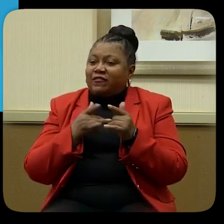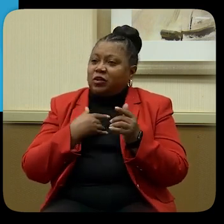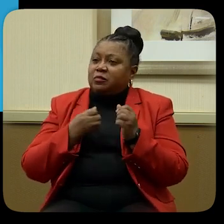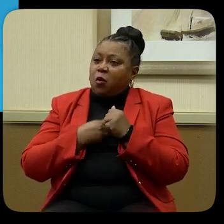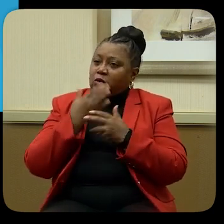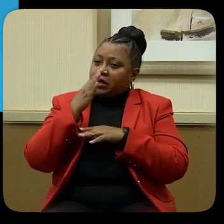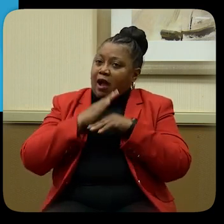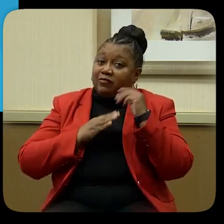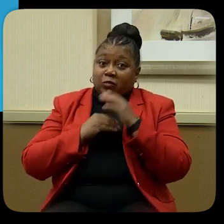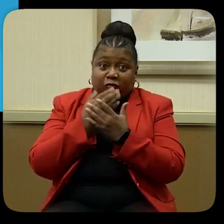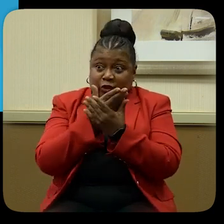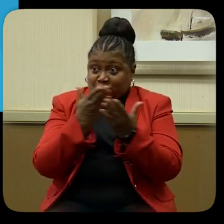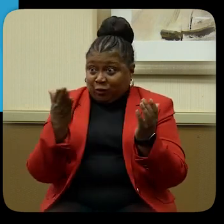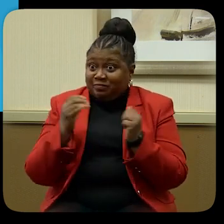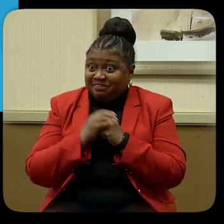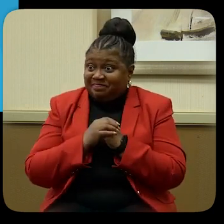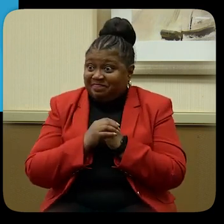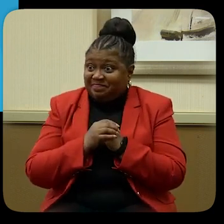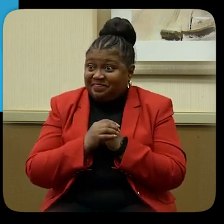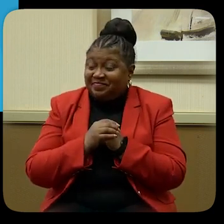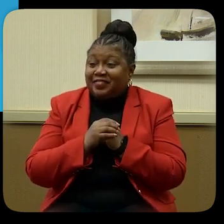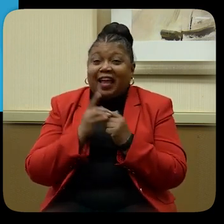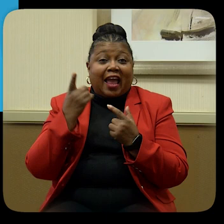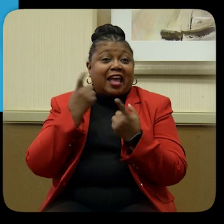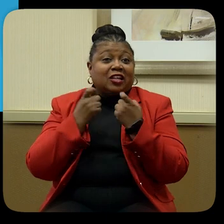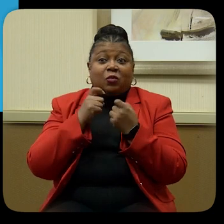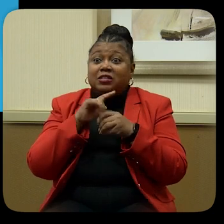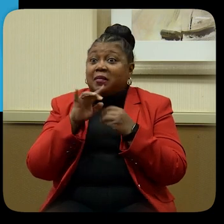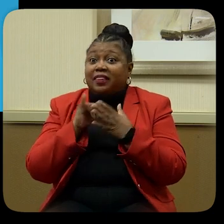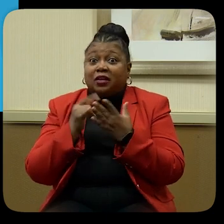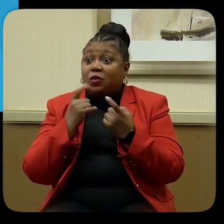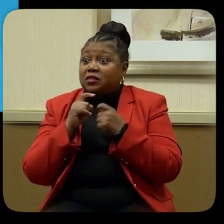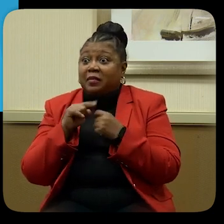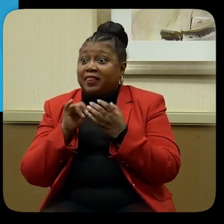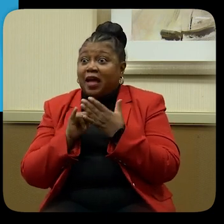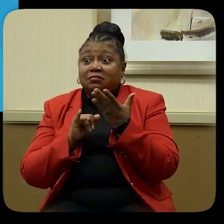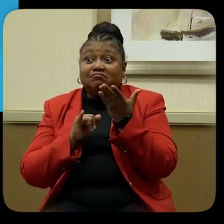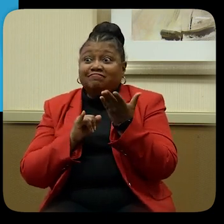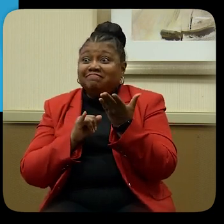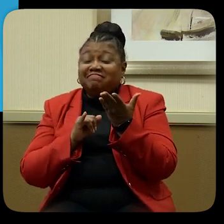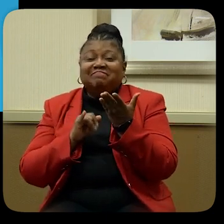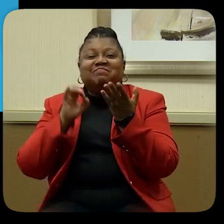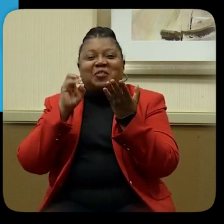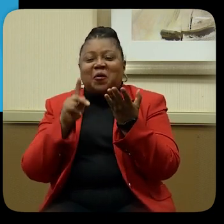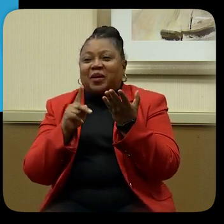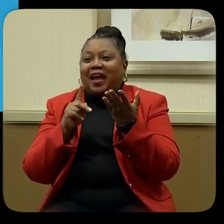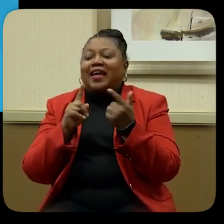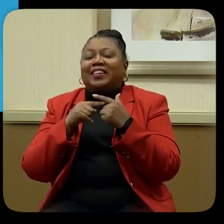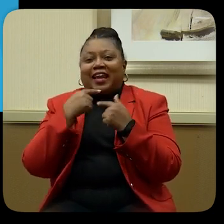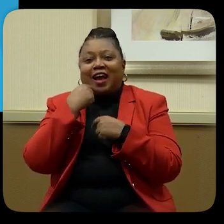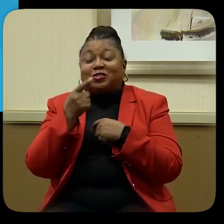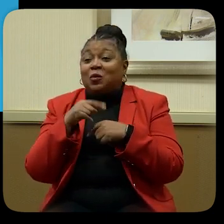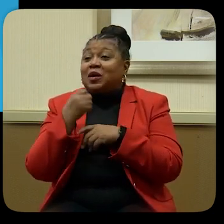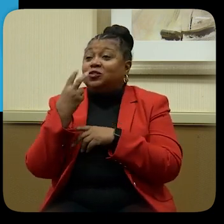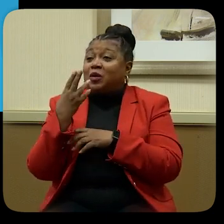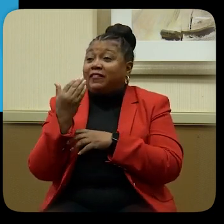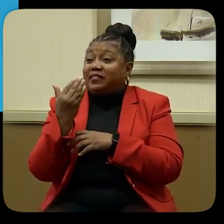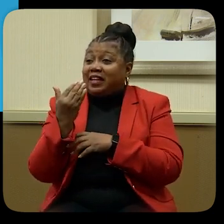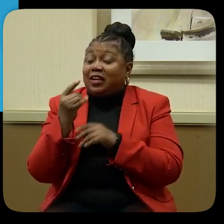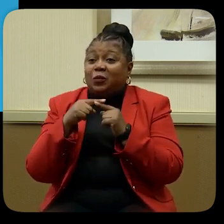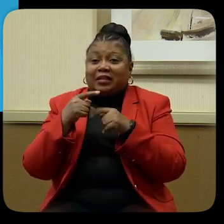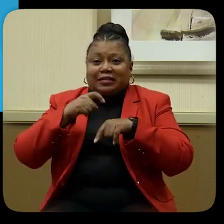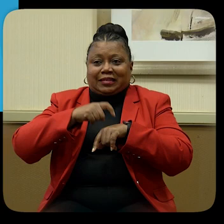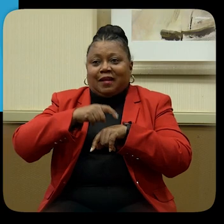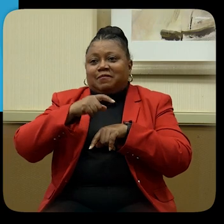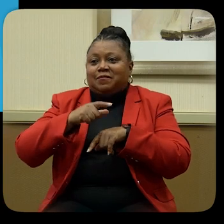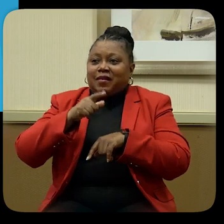most useful to you. Any questions about that? Okay, and then I'll tell you at 12:15 when